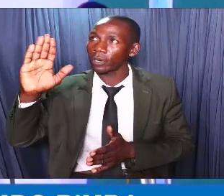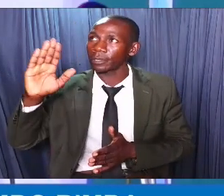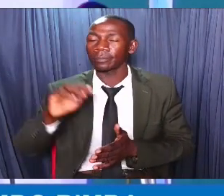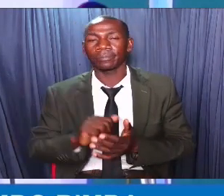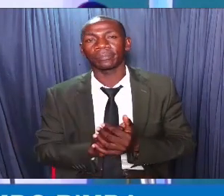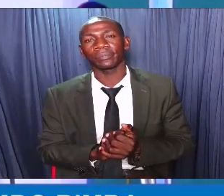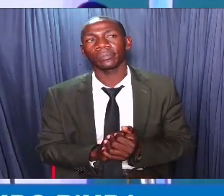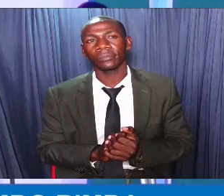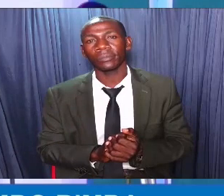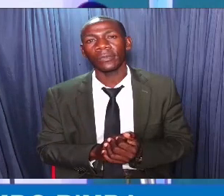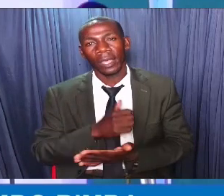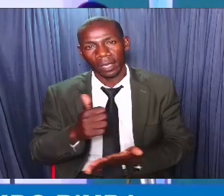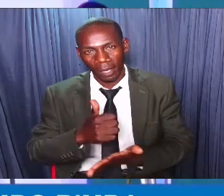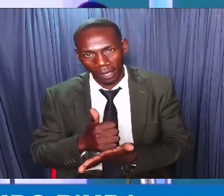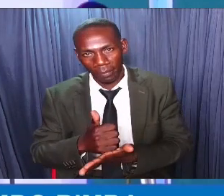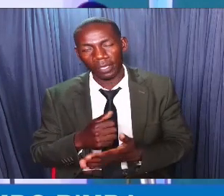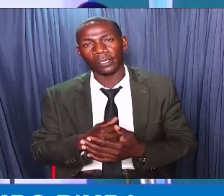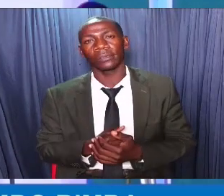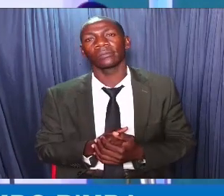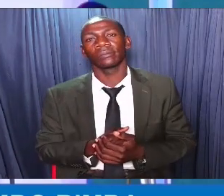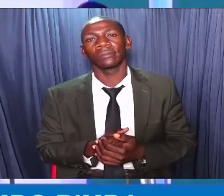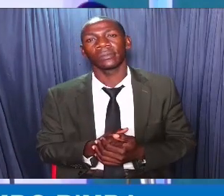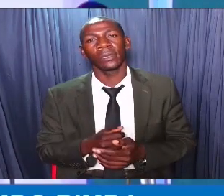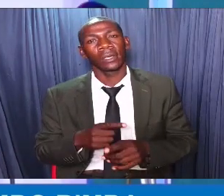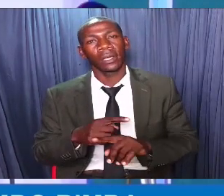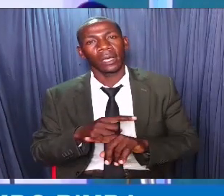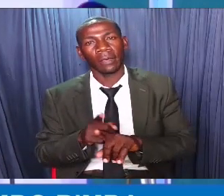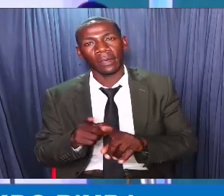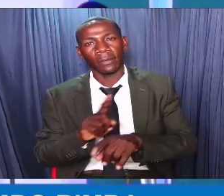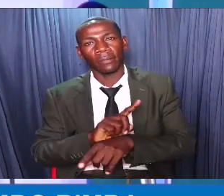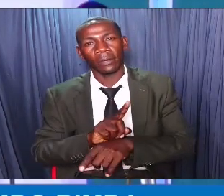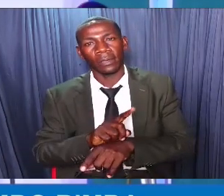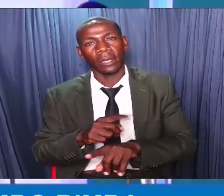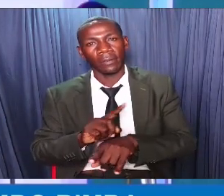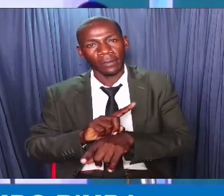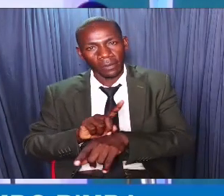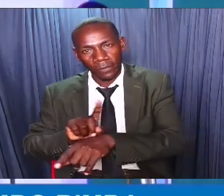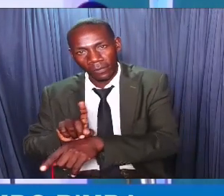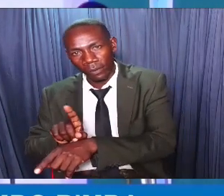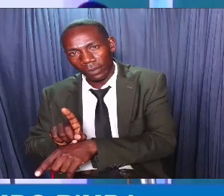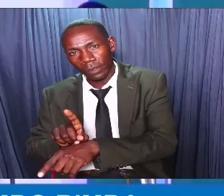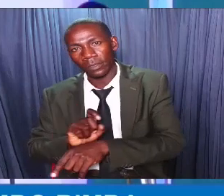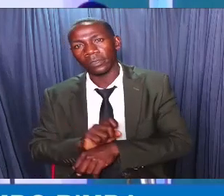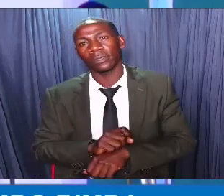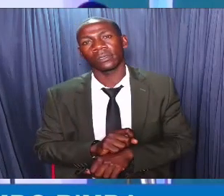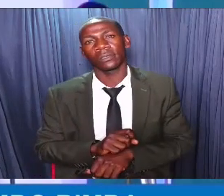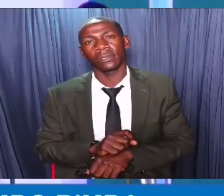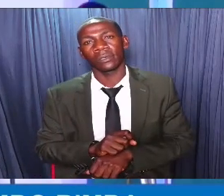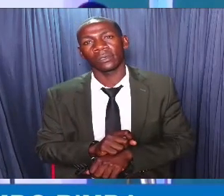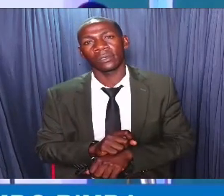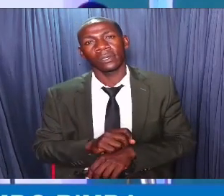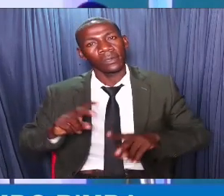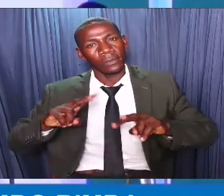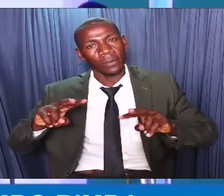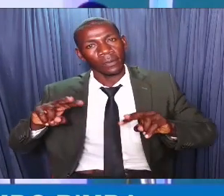God. Amen. Amen. Kila dakika, every minute, kila nukta, every fraction of a minute,